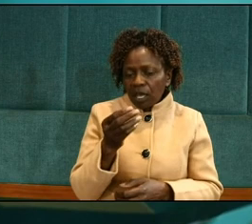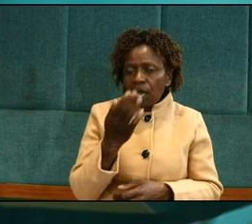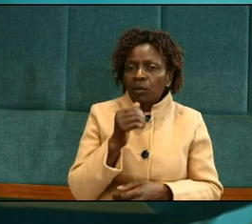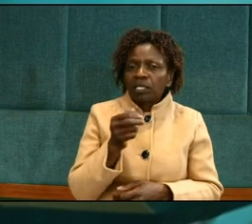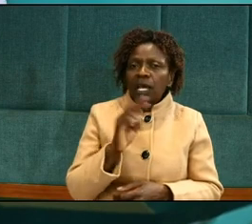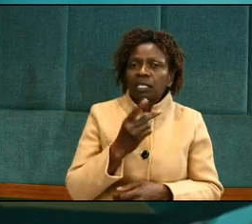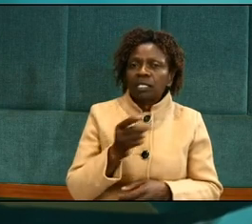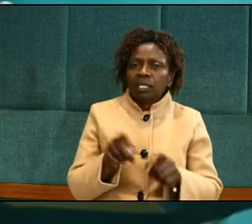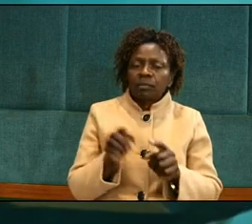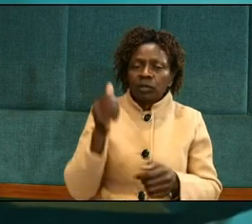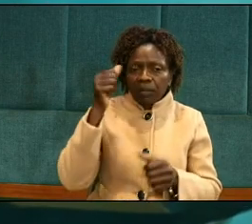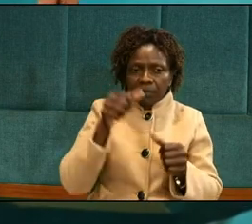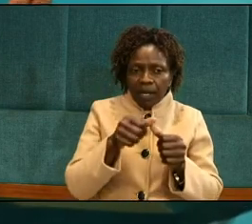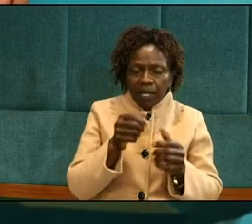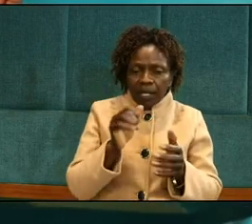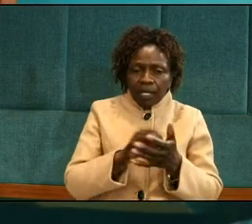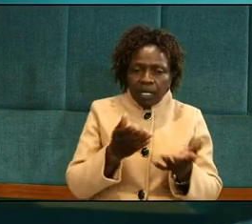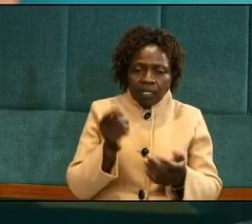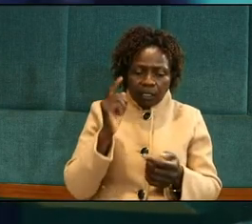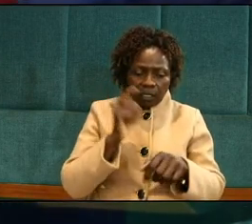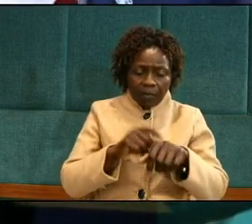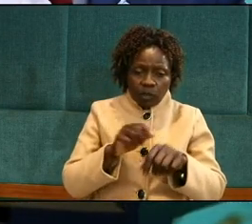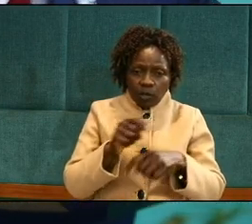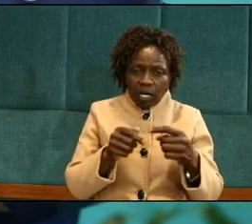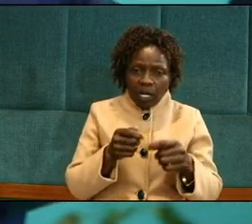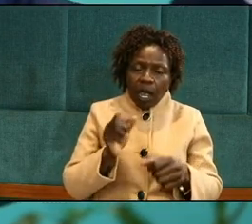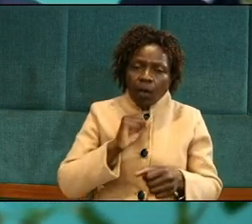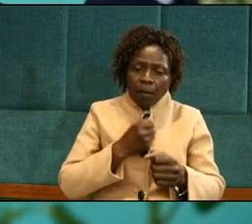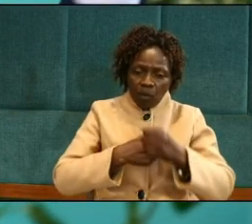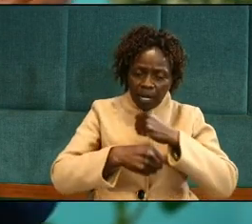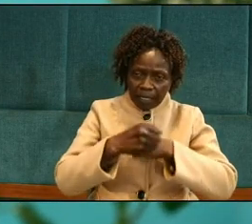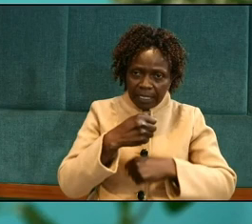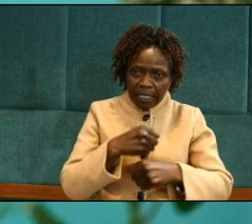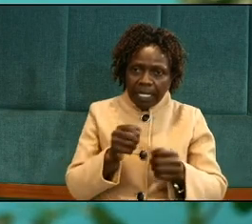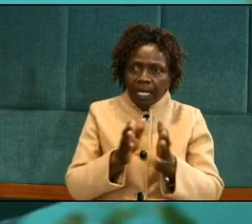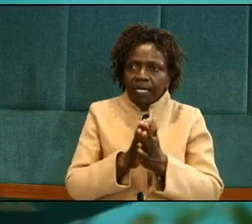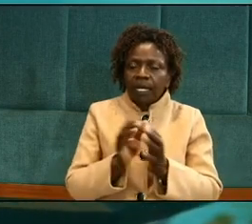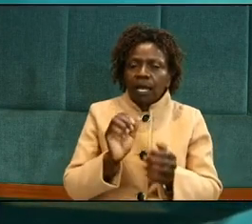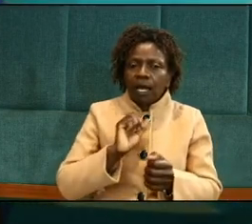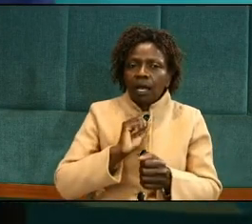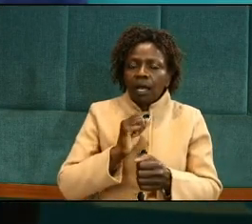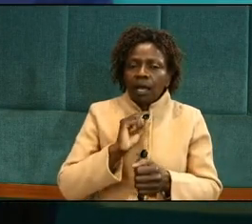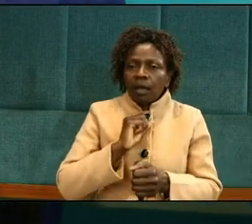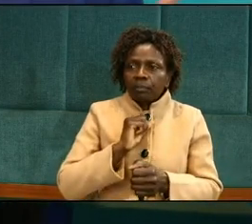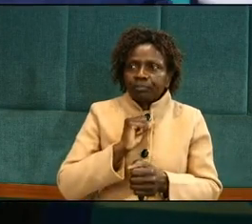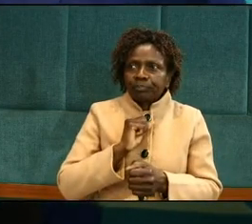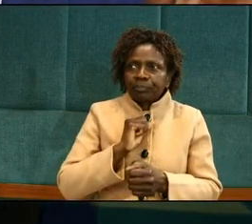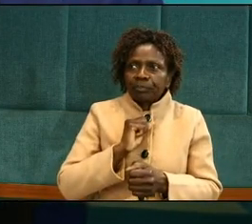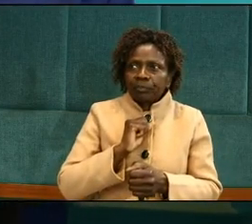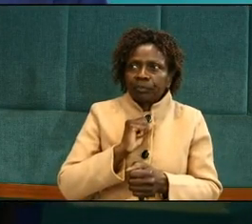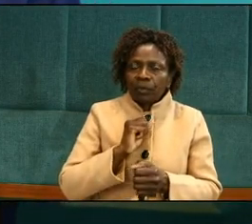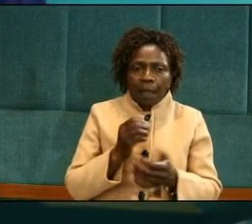remember that there are times when our practice and our actions